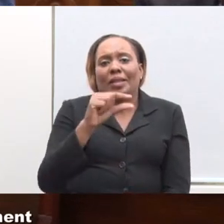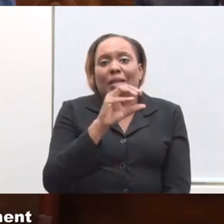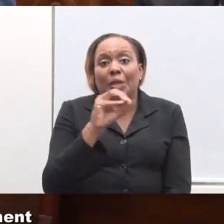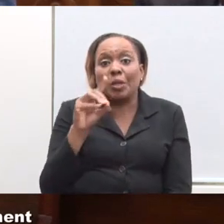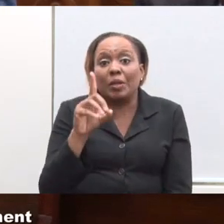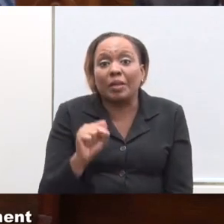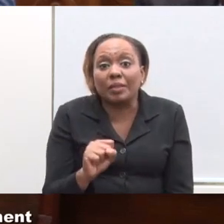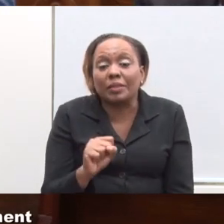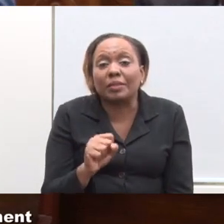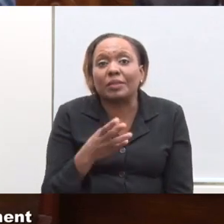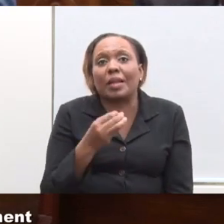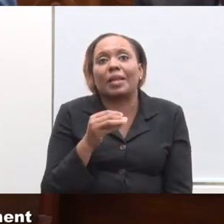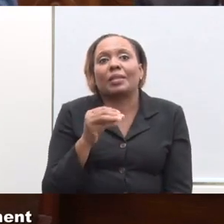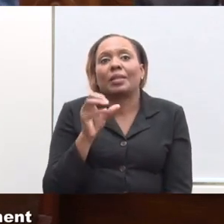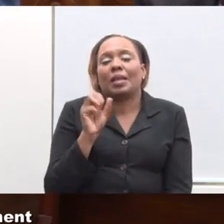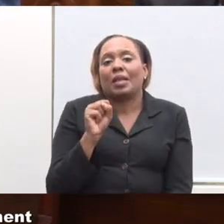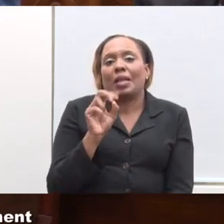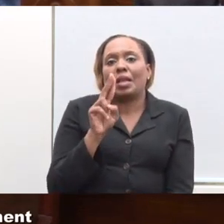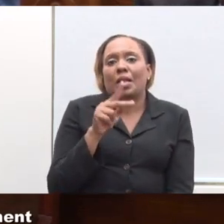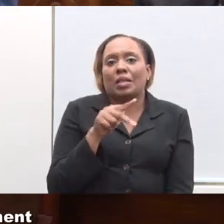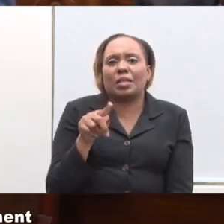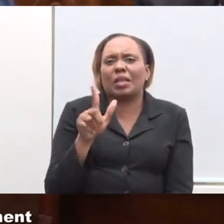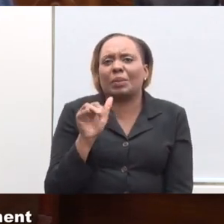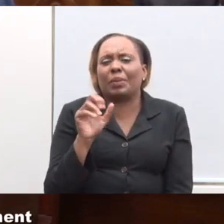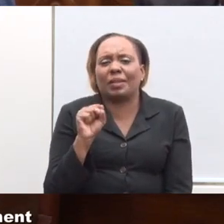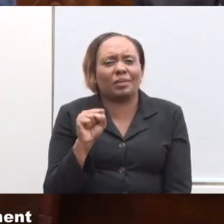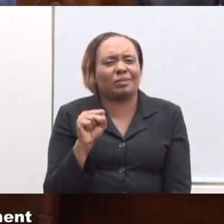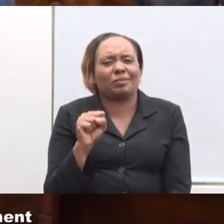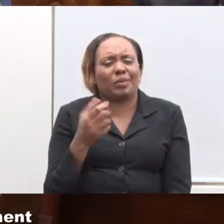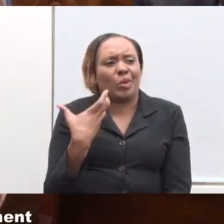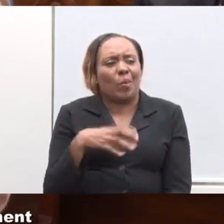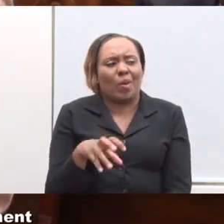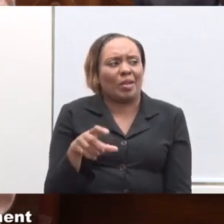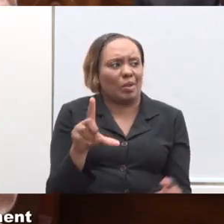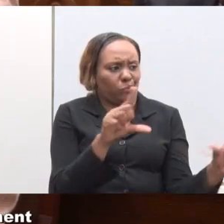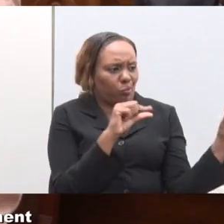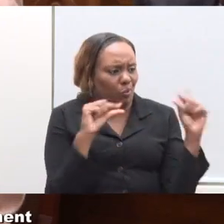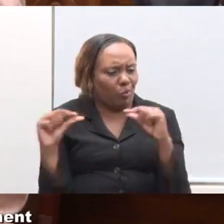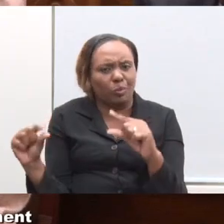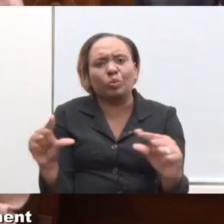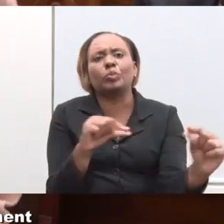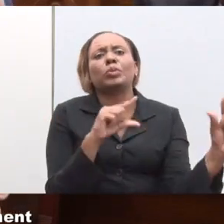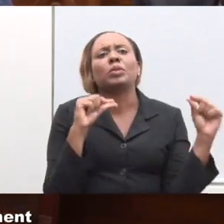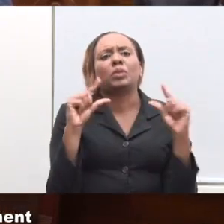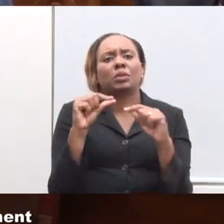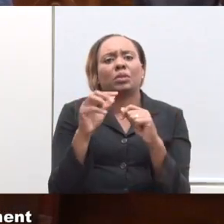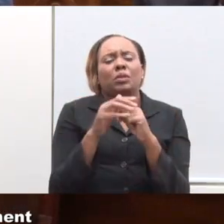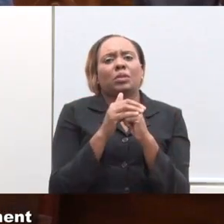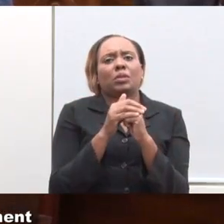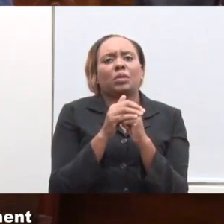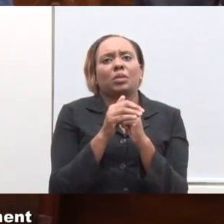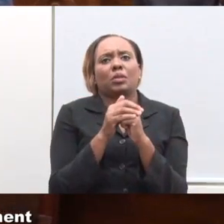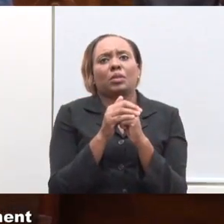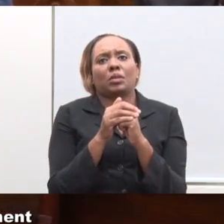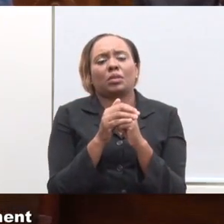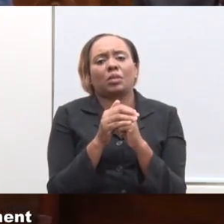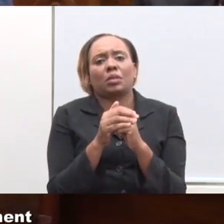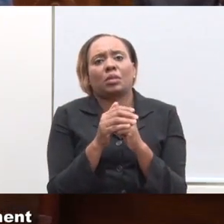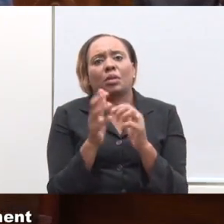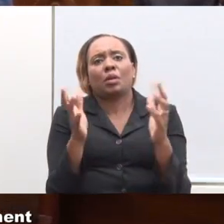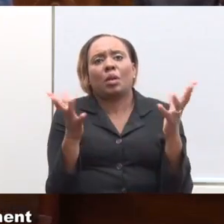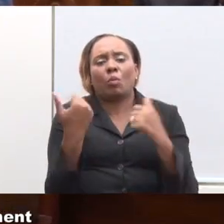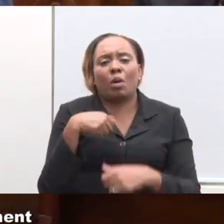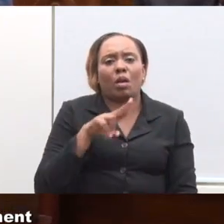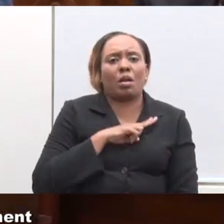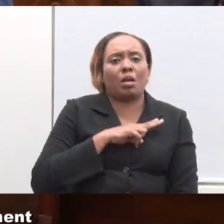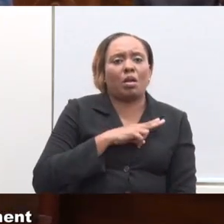by unfounded rumor. Let us, Mr. Speaker, let us each, to a man and a woman, a